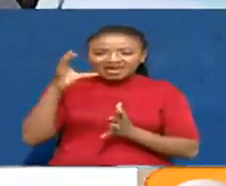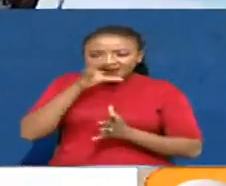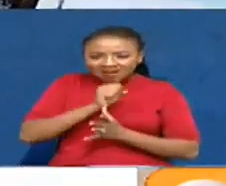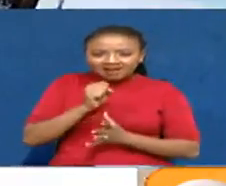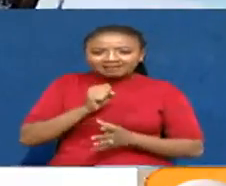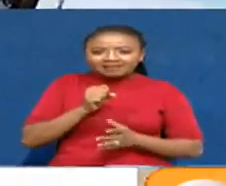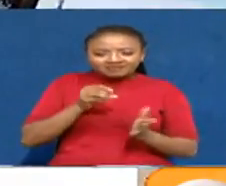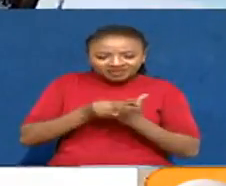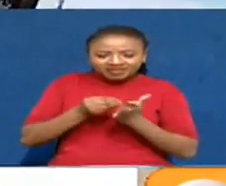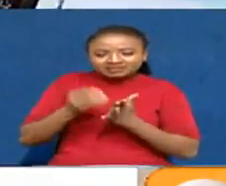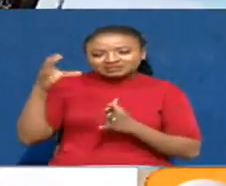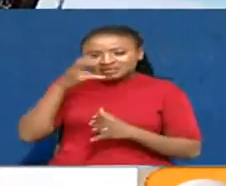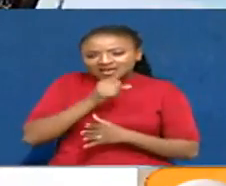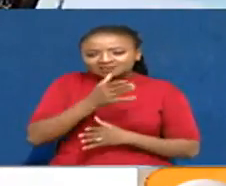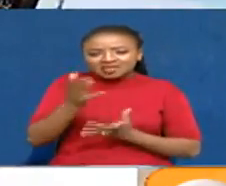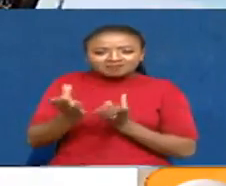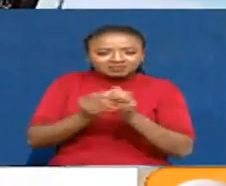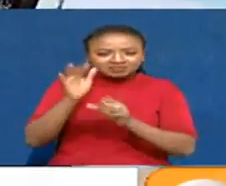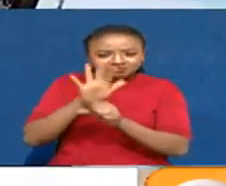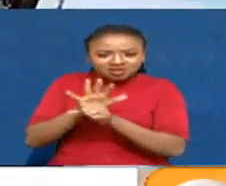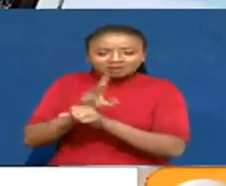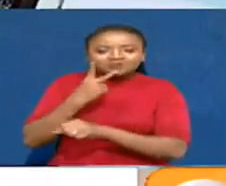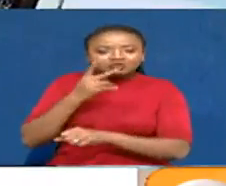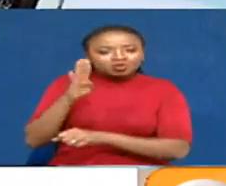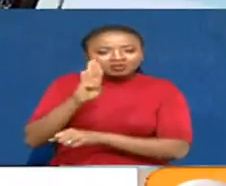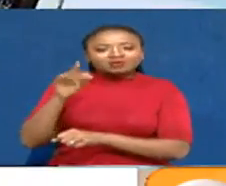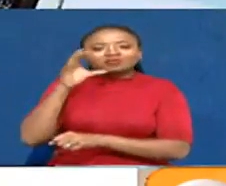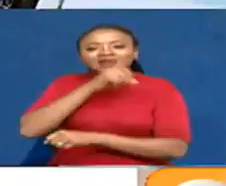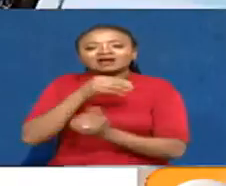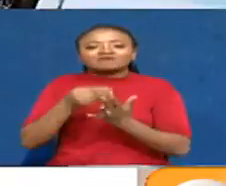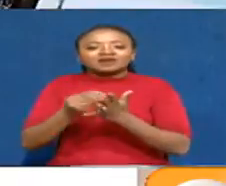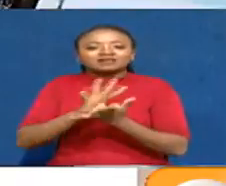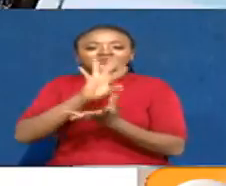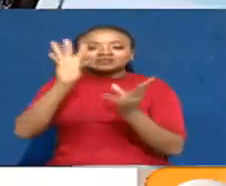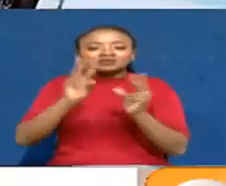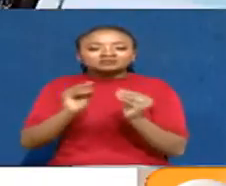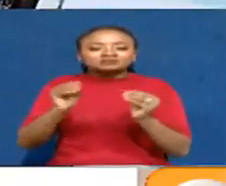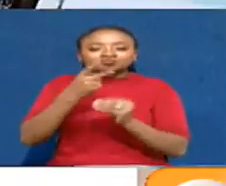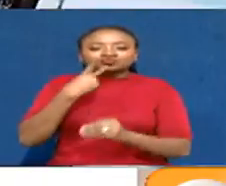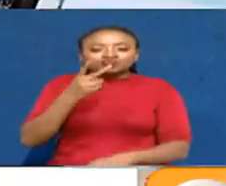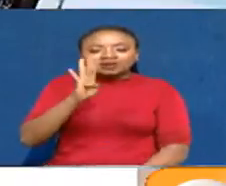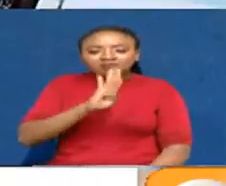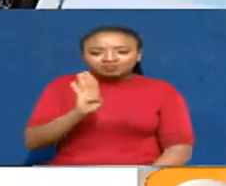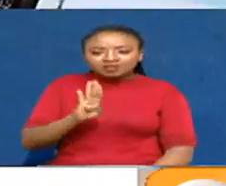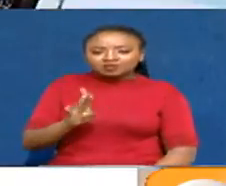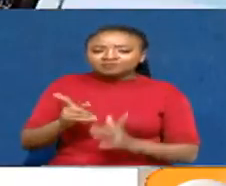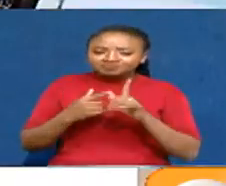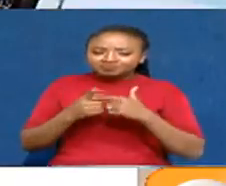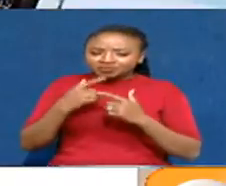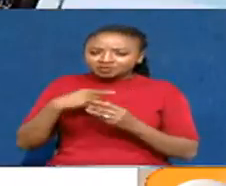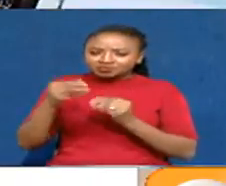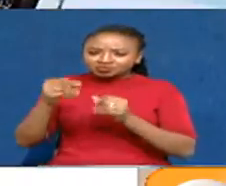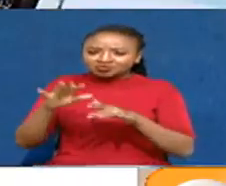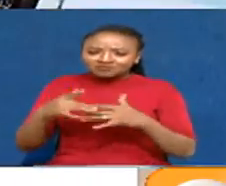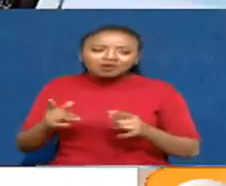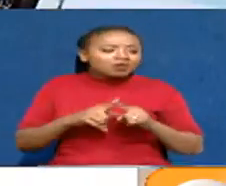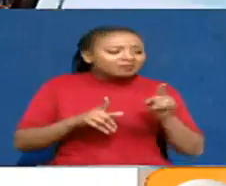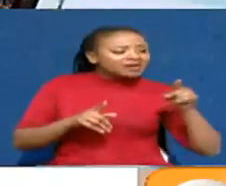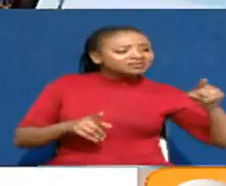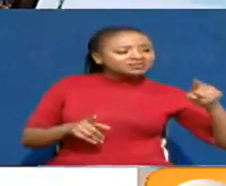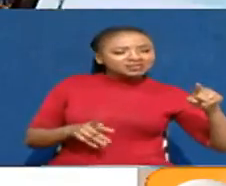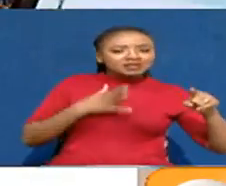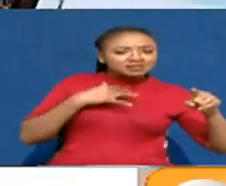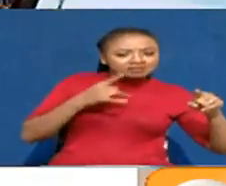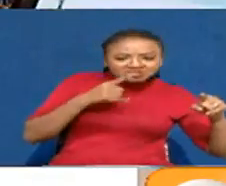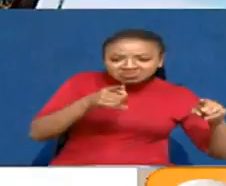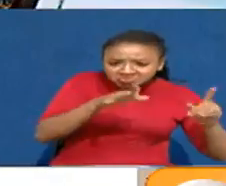our solutions, right? Yeah. On the flip side, you've got a rogue lender who's trying to take advantage of a vulnerable group